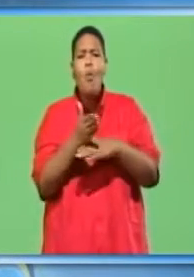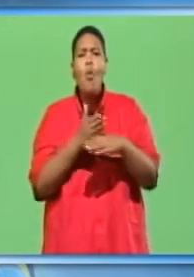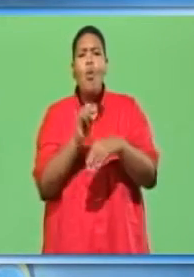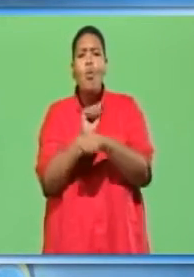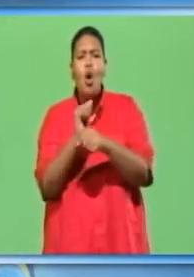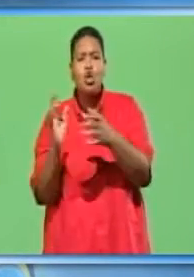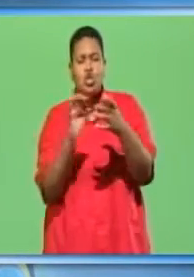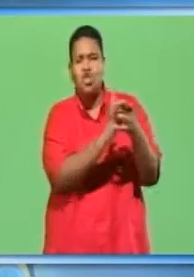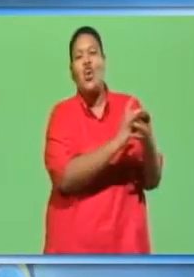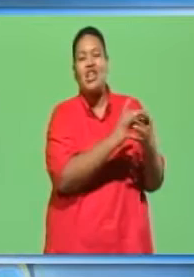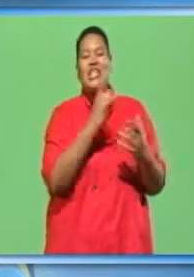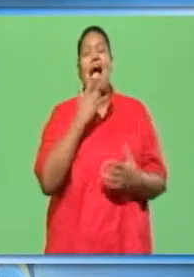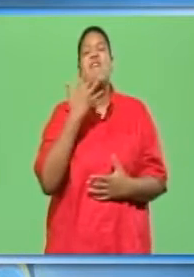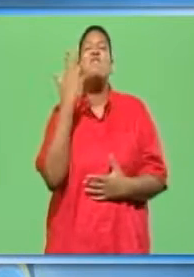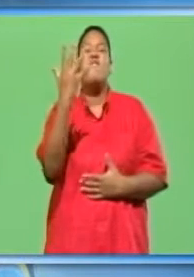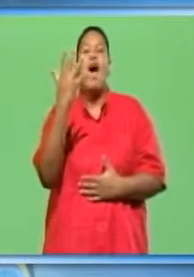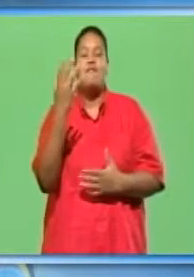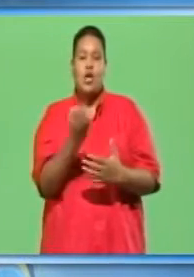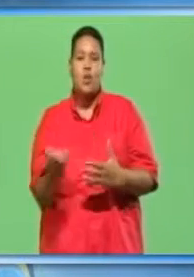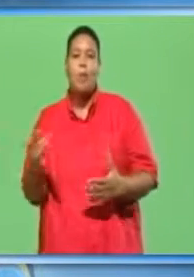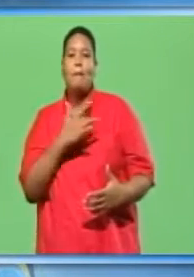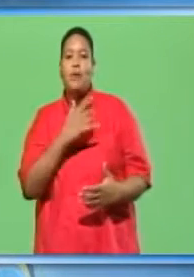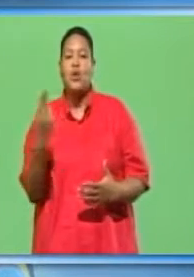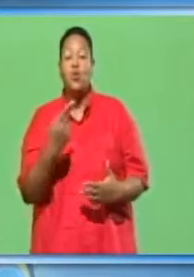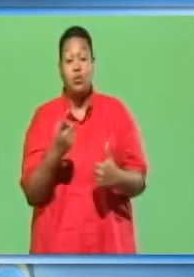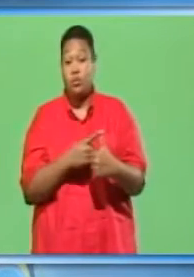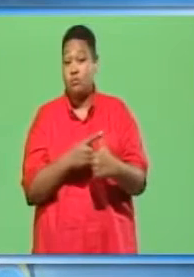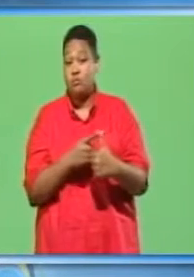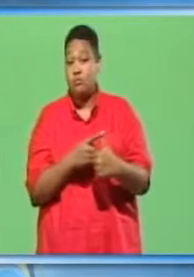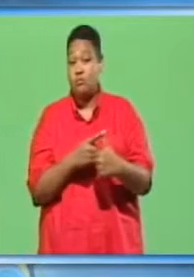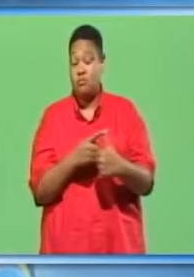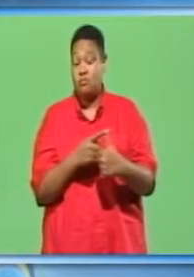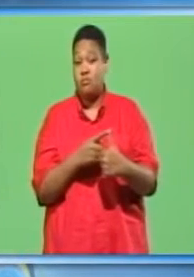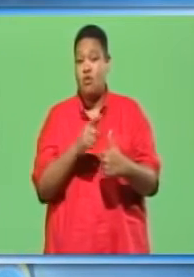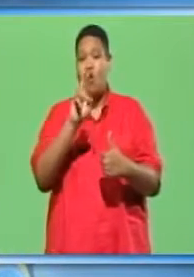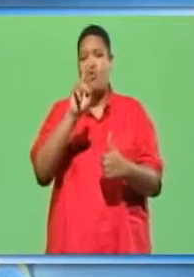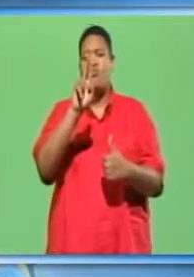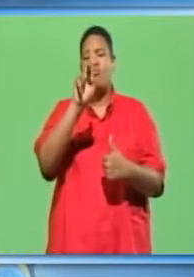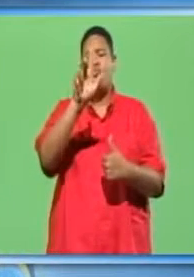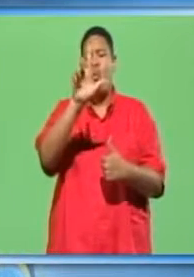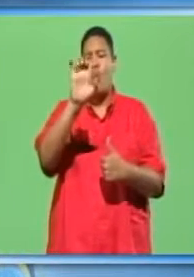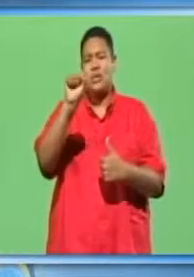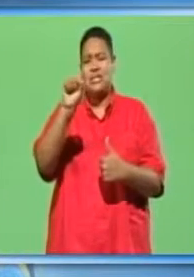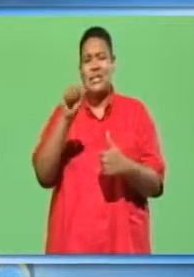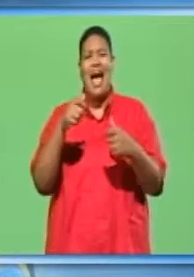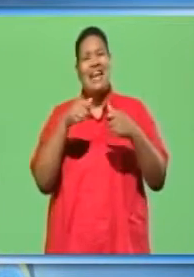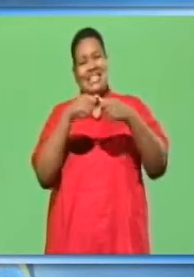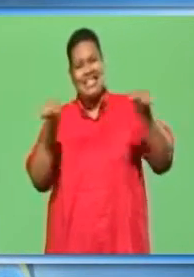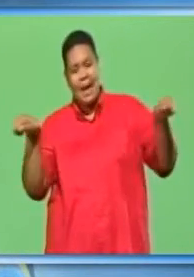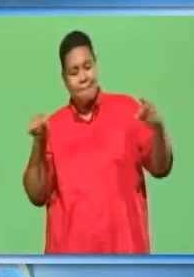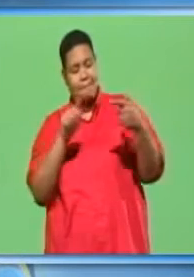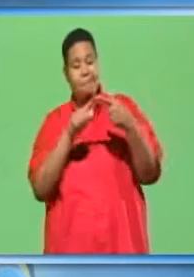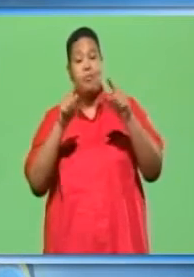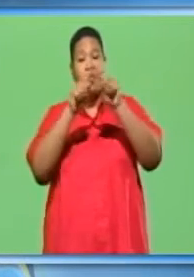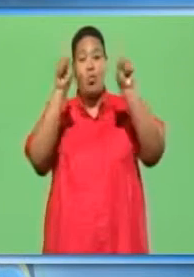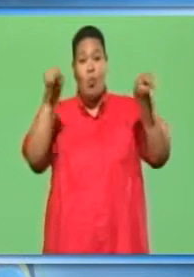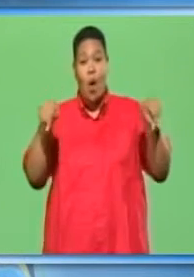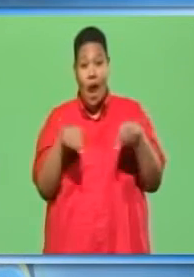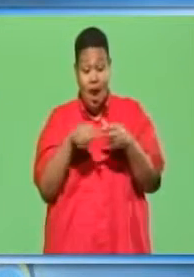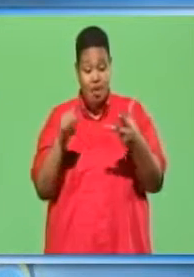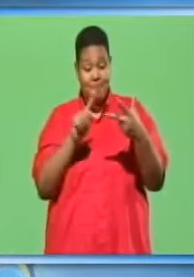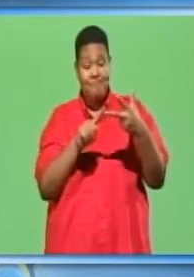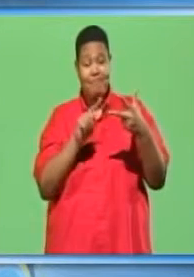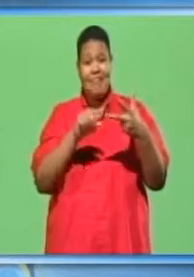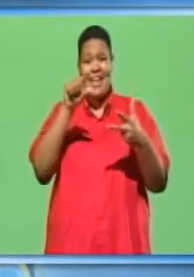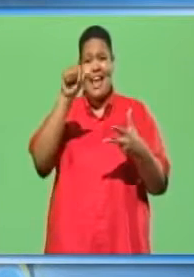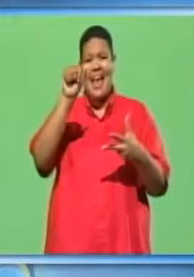of marking out and layout tools. These are rules and tapes, squares,